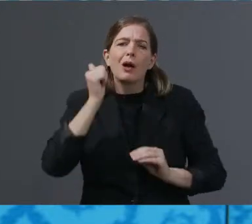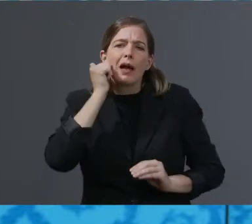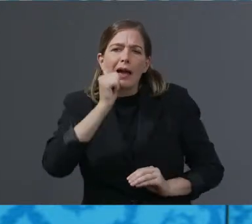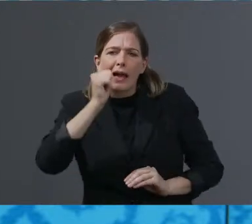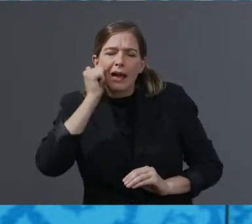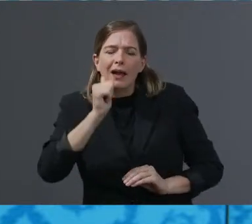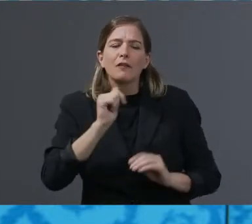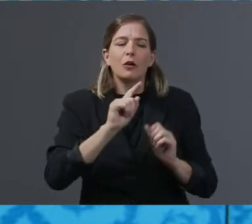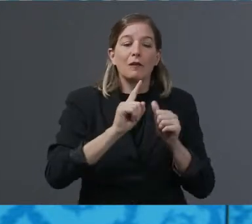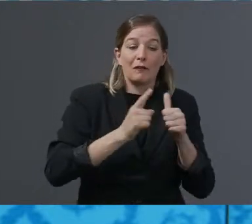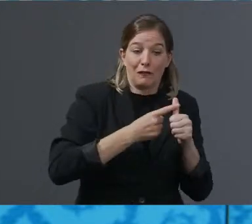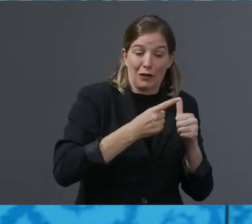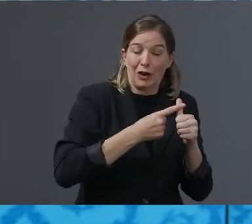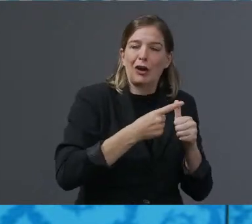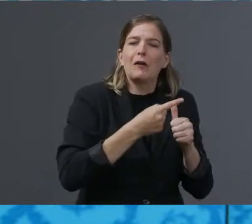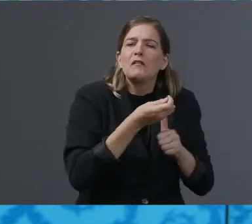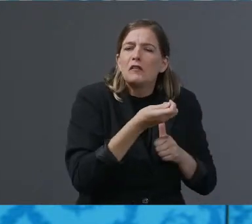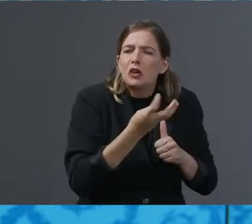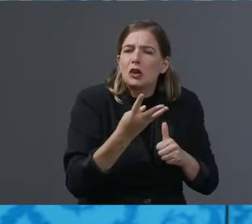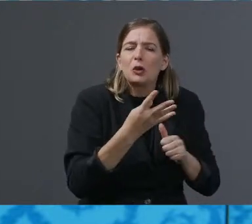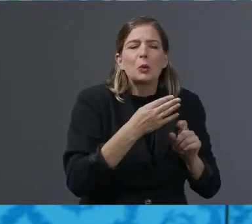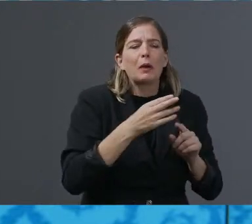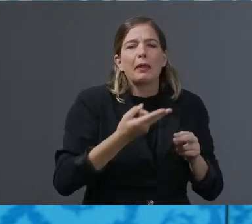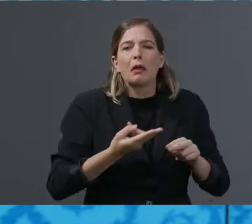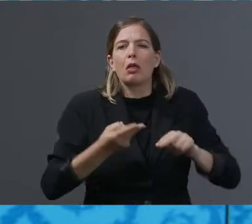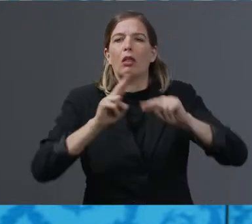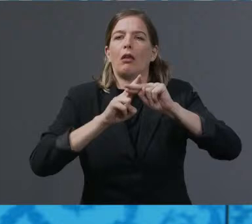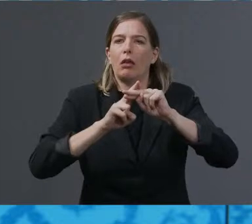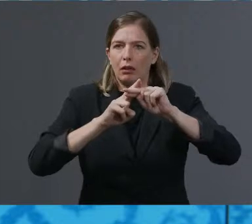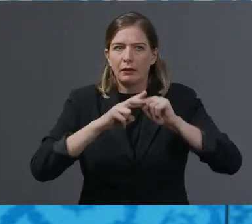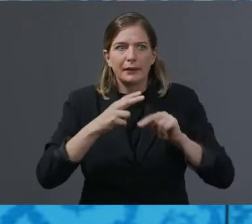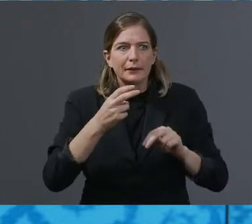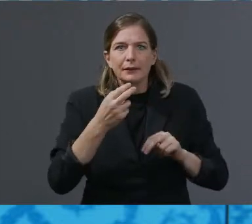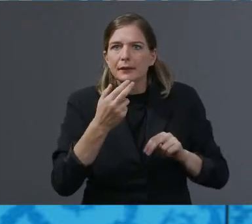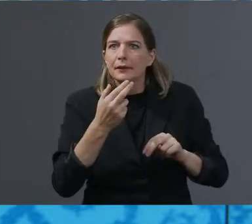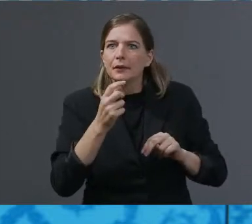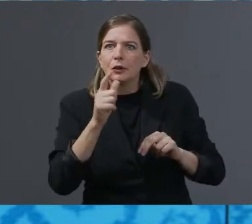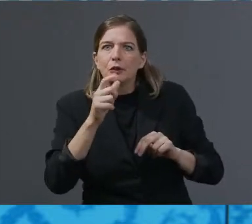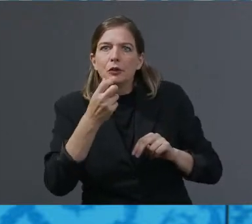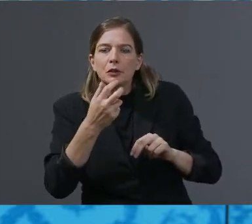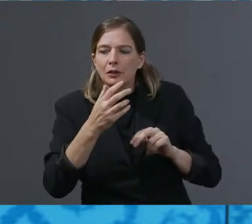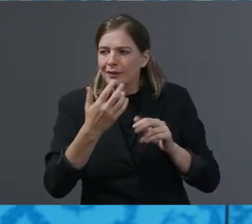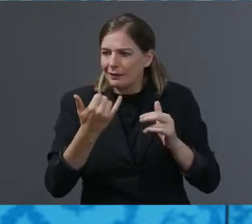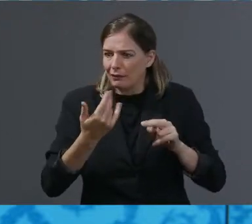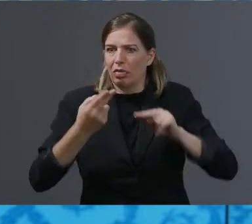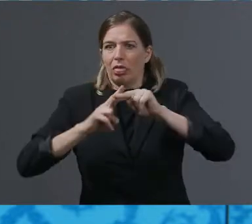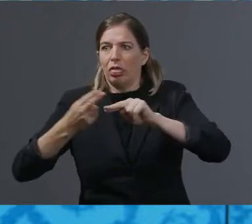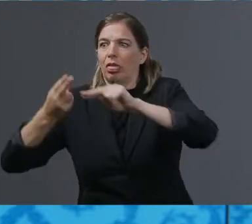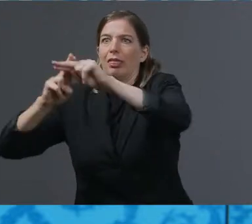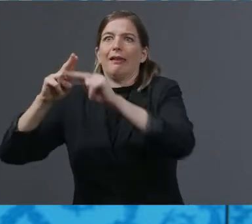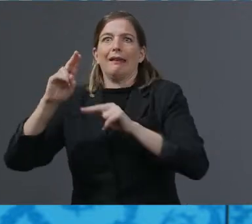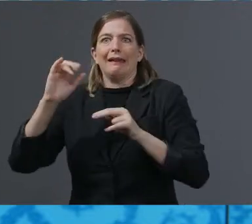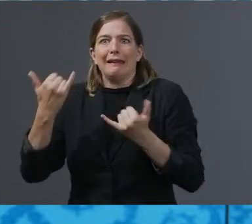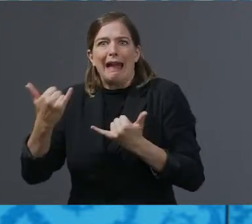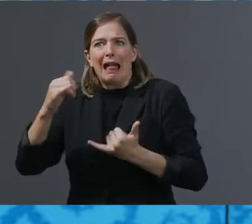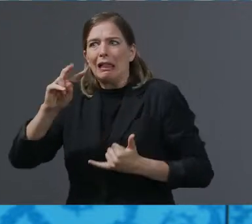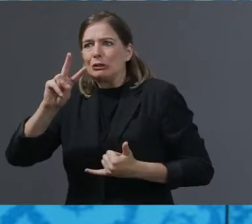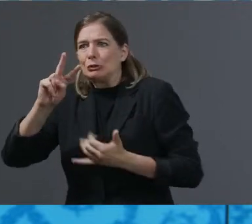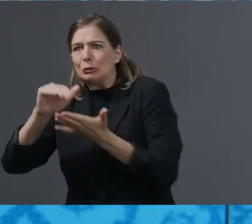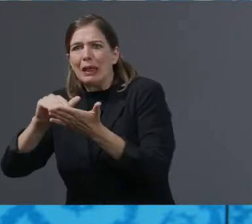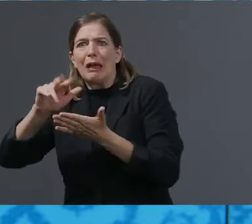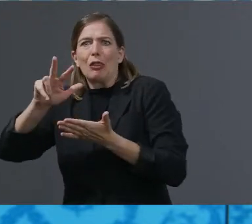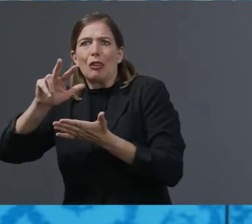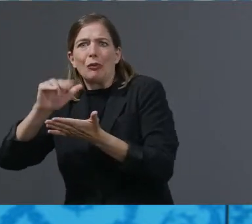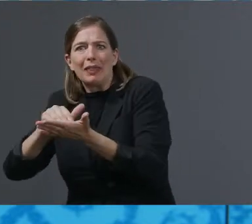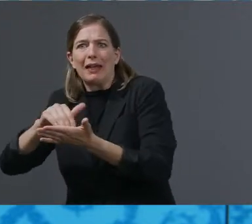few cases a day, then a few dozen a day, then a few hundred a day. We're up to a couple thousand a day. When you reopened the state a month